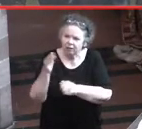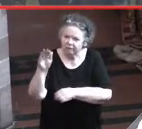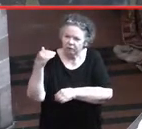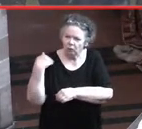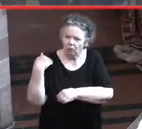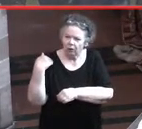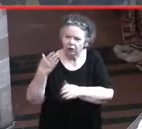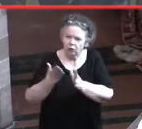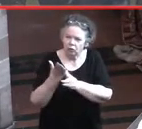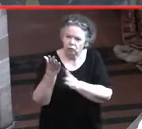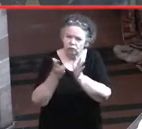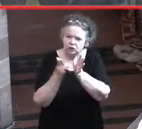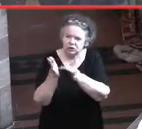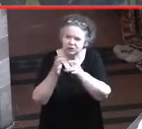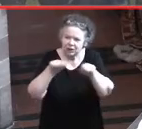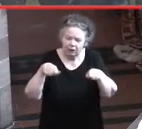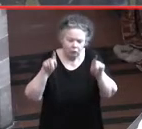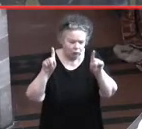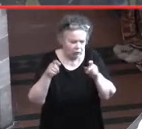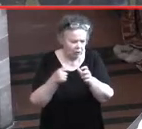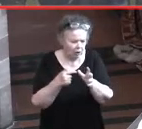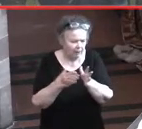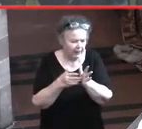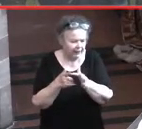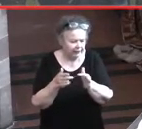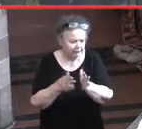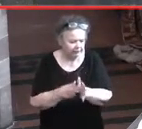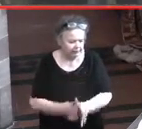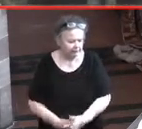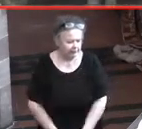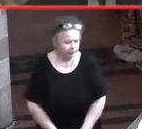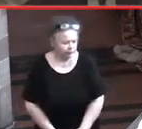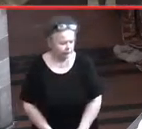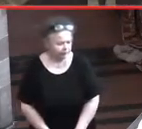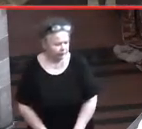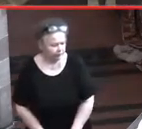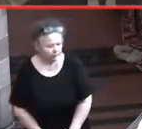Jesus Christ our Lord. Amen.